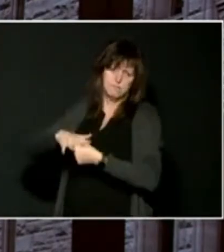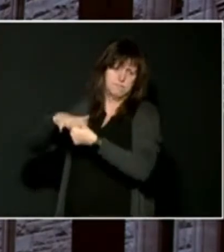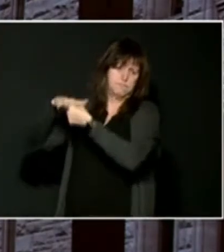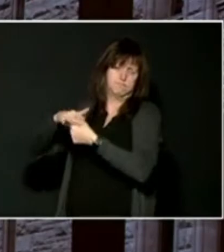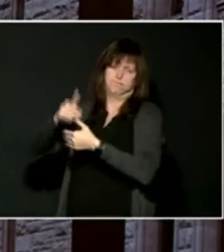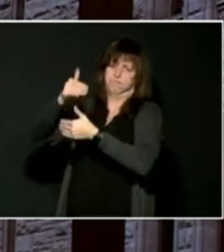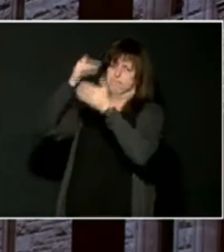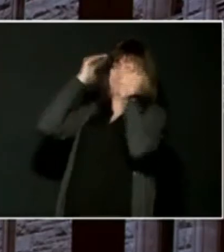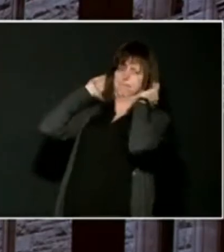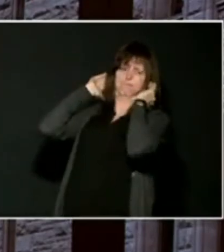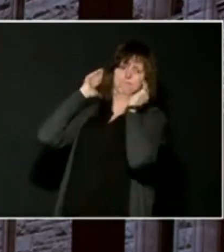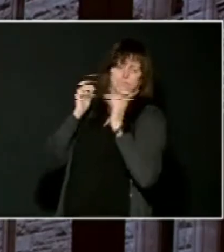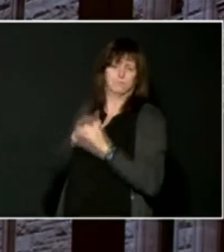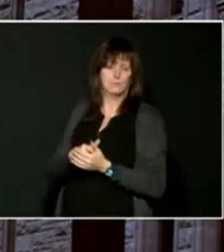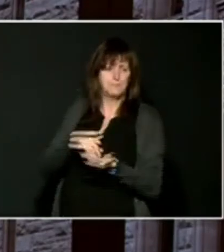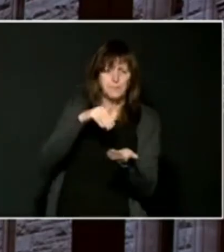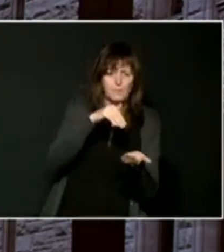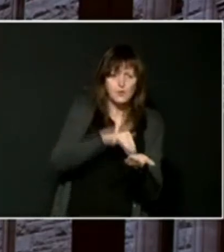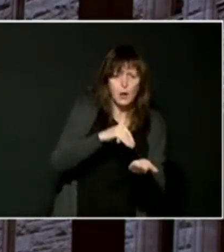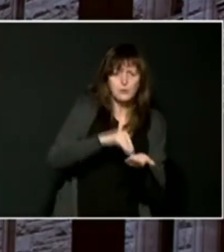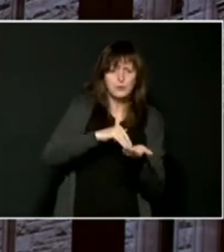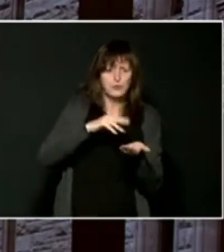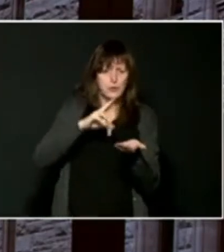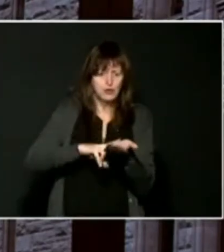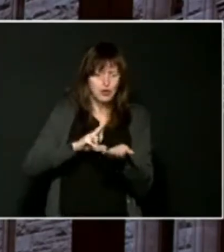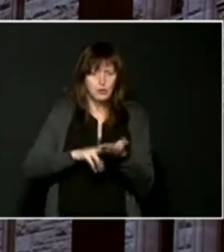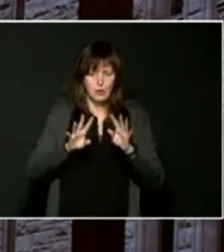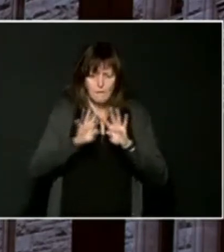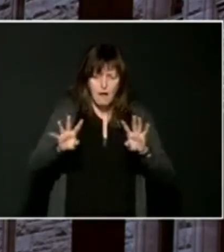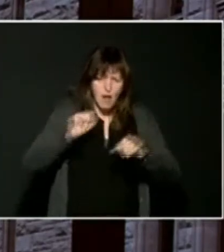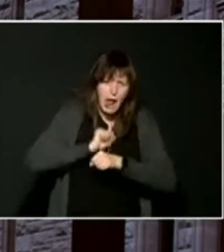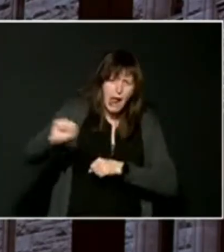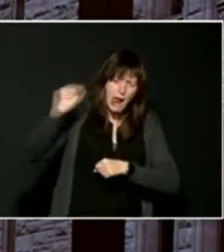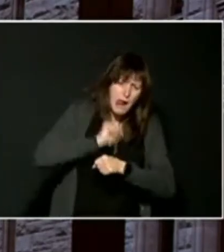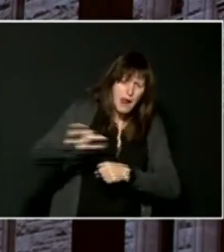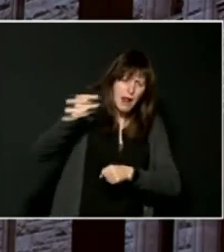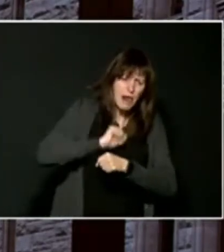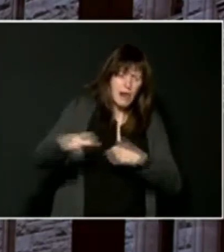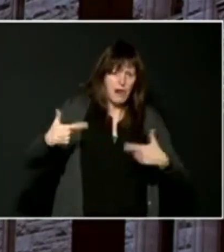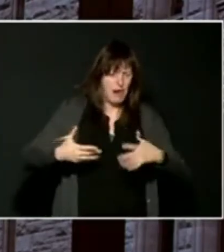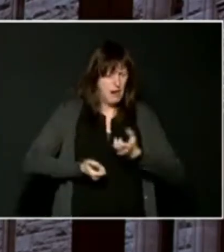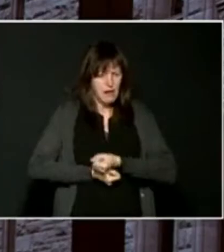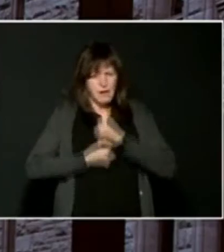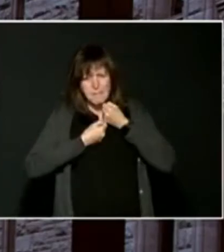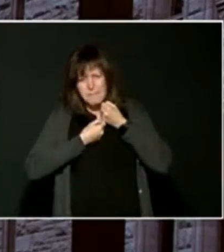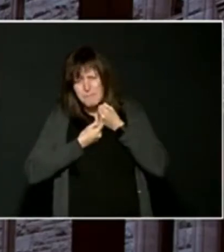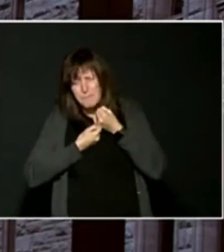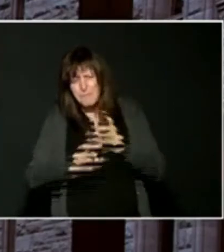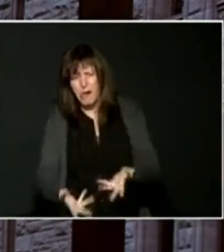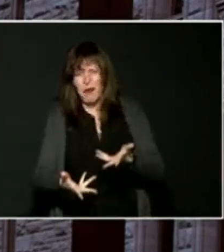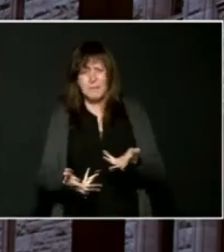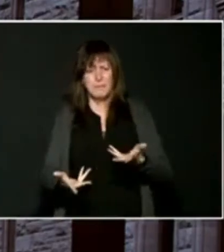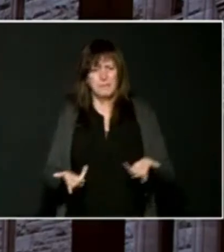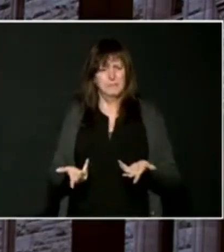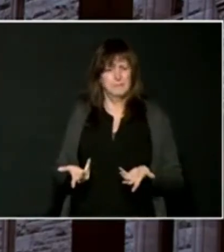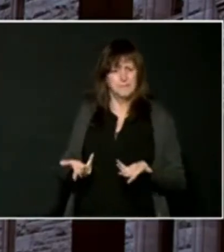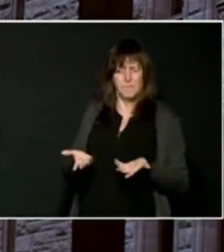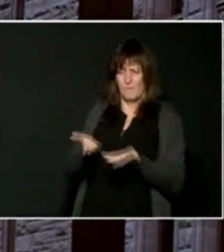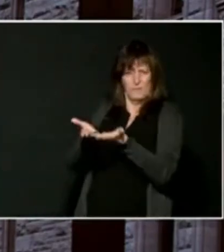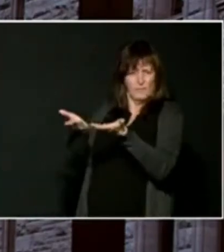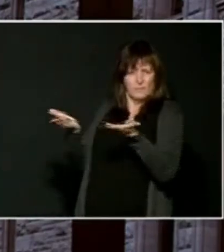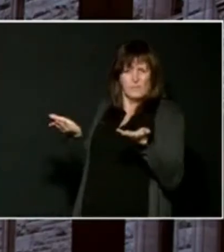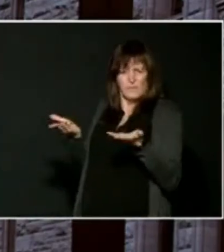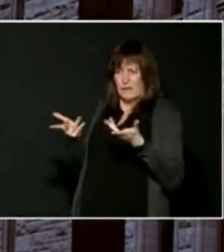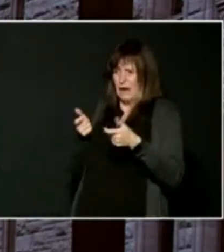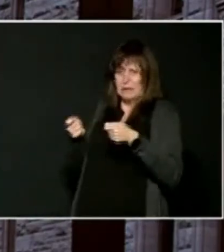of that, in the front line, dealing with this issue day in and day out, as well as the administrators who are trying to manage that in